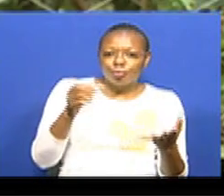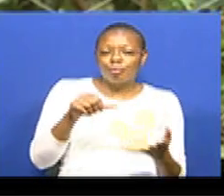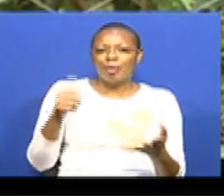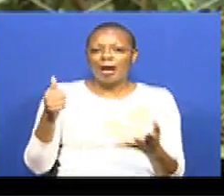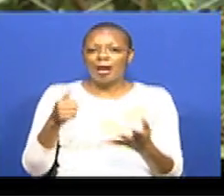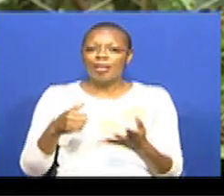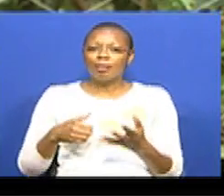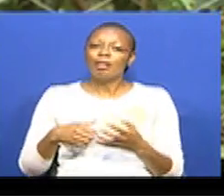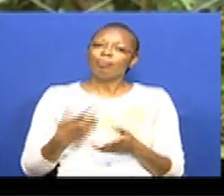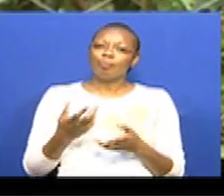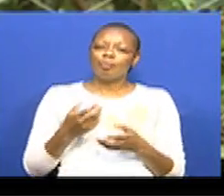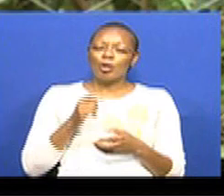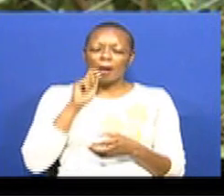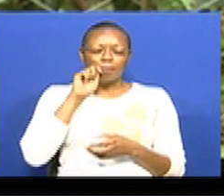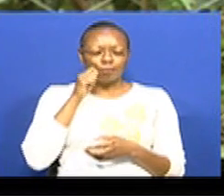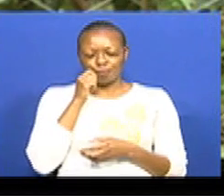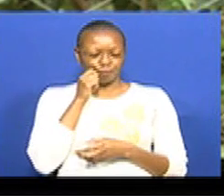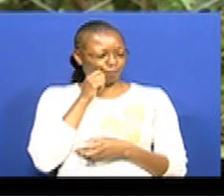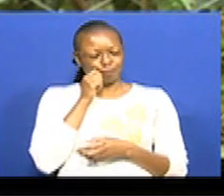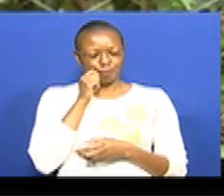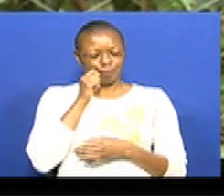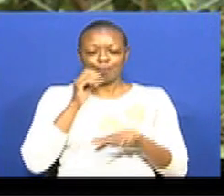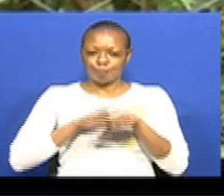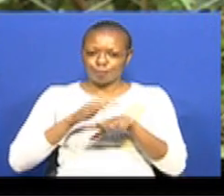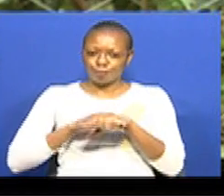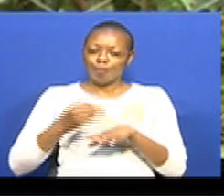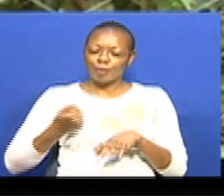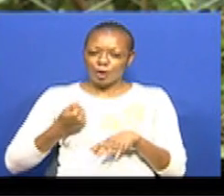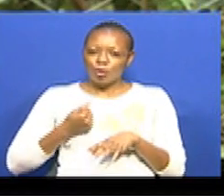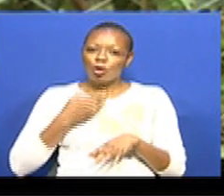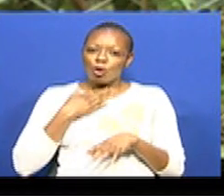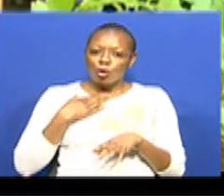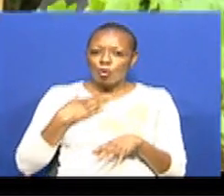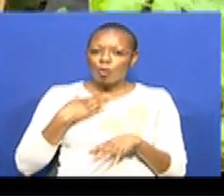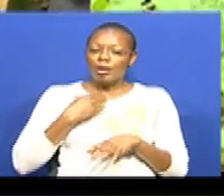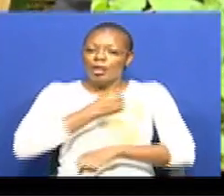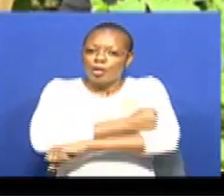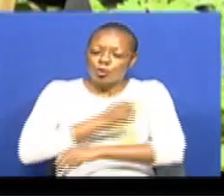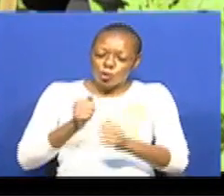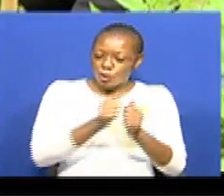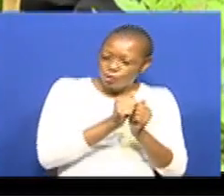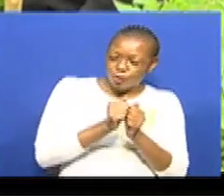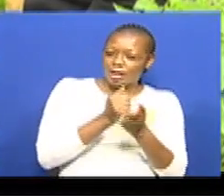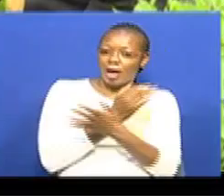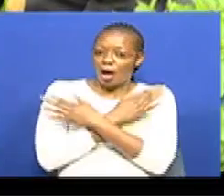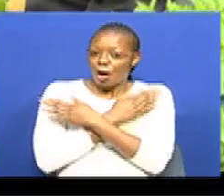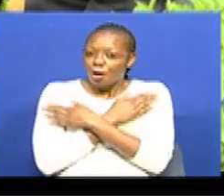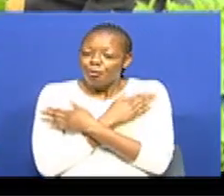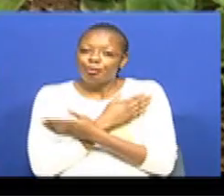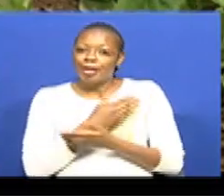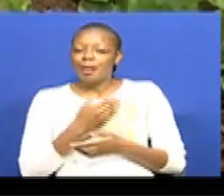Yes, I love what I'm doing, and I also want to engage my classmates and also my friends who I